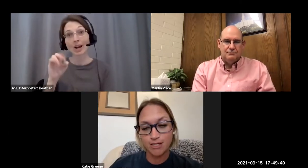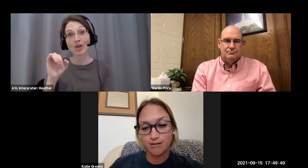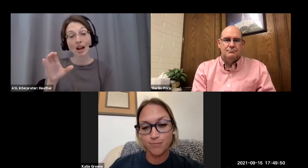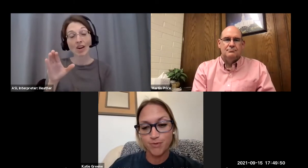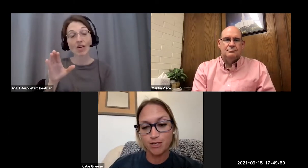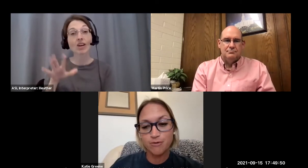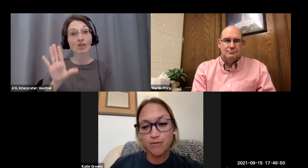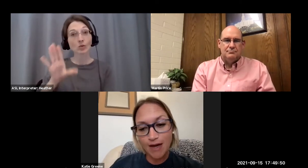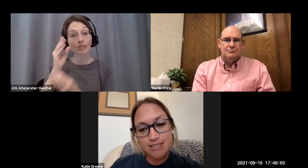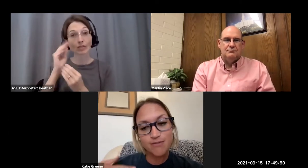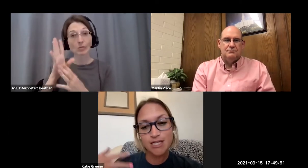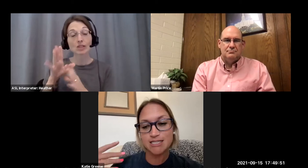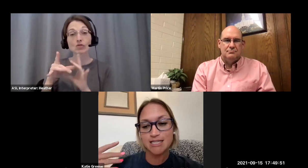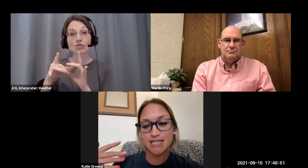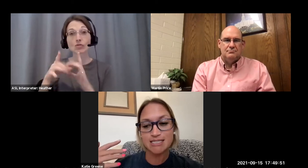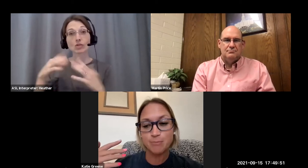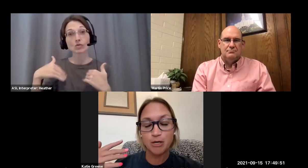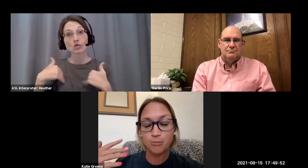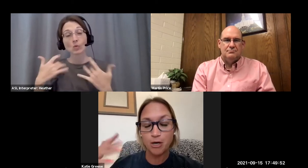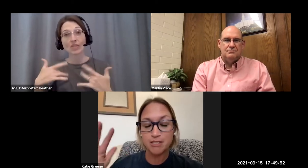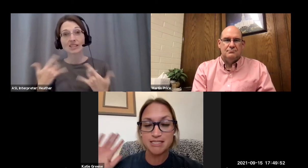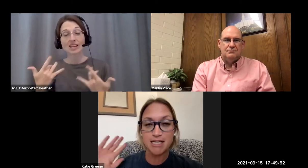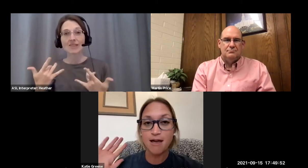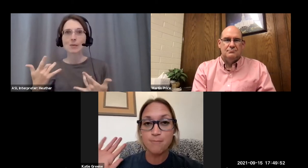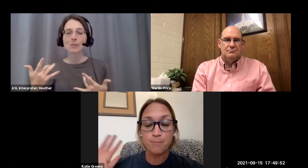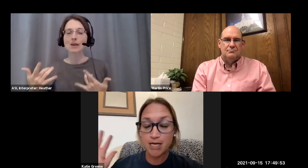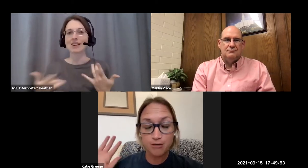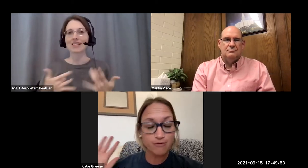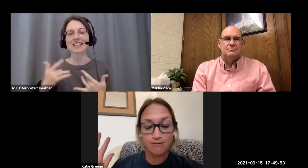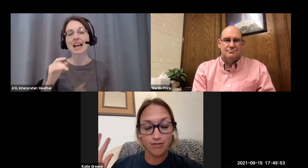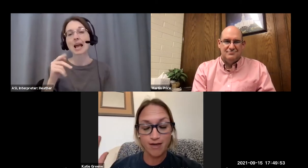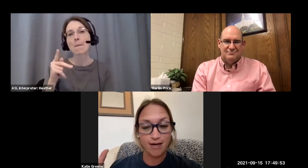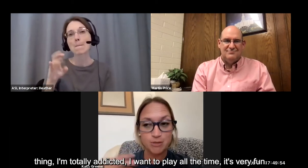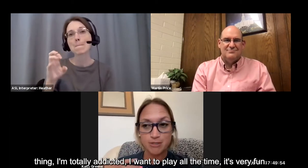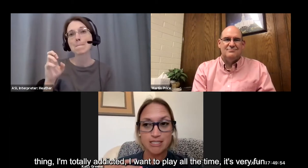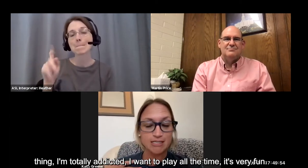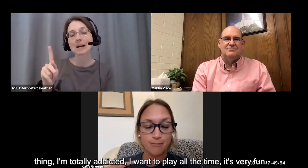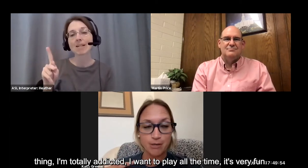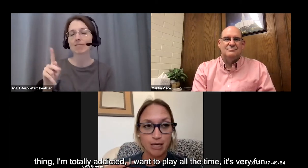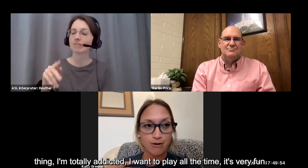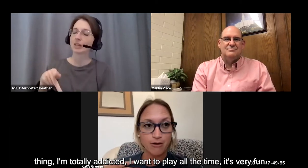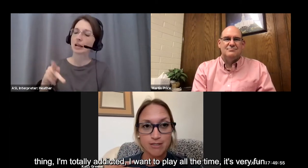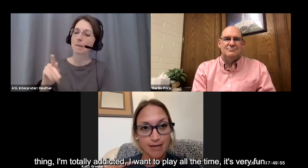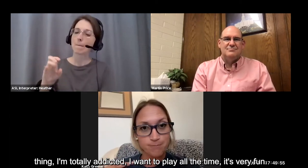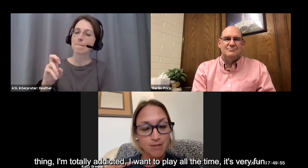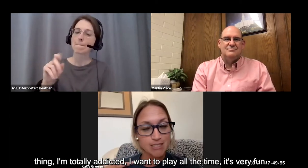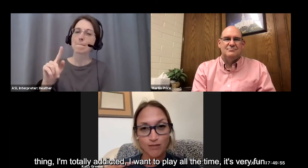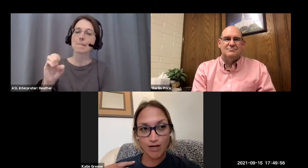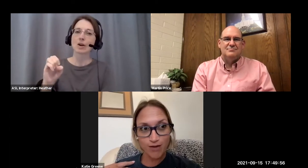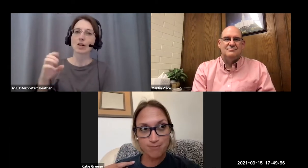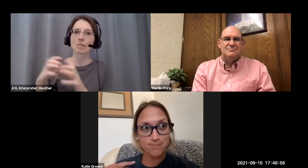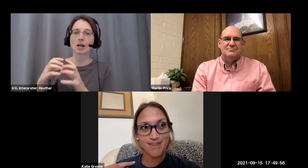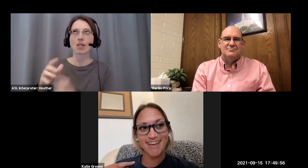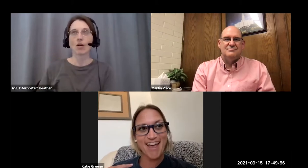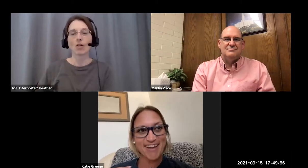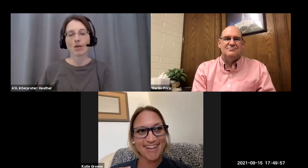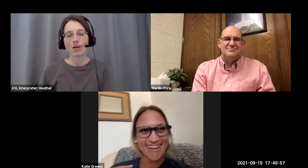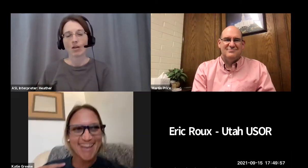about the youth activities and things. Pickleball is my new favorite thing. I'm totally addicted. I want to play all the time. It's very